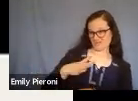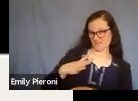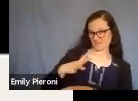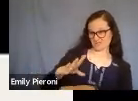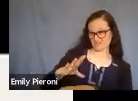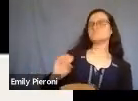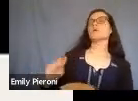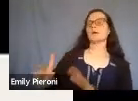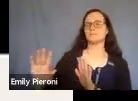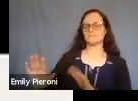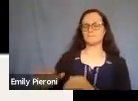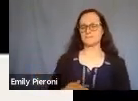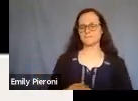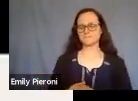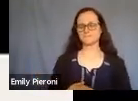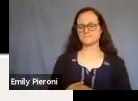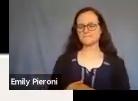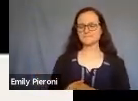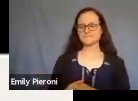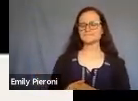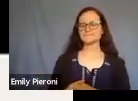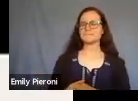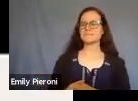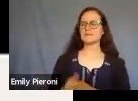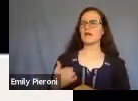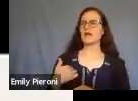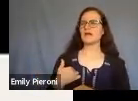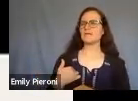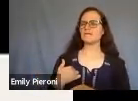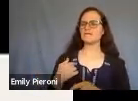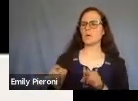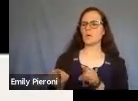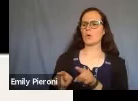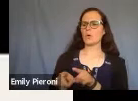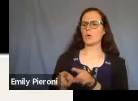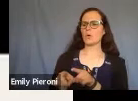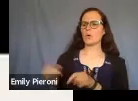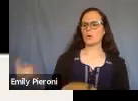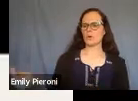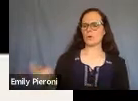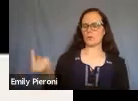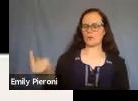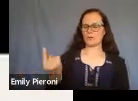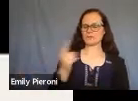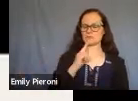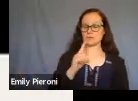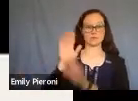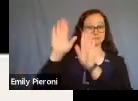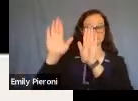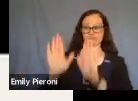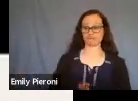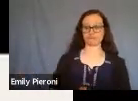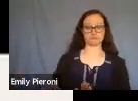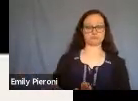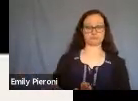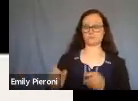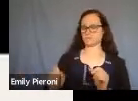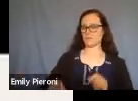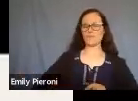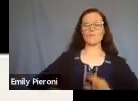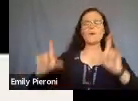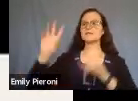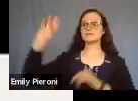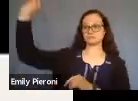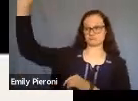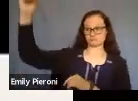I have always been amazed at how much sunlight there is in New Mexico.